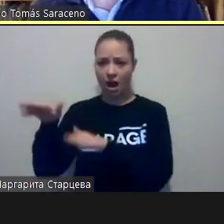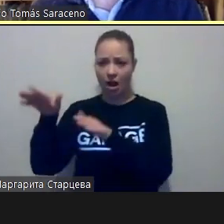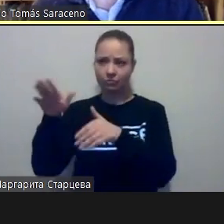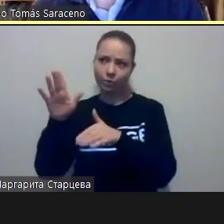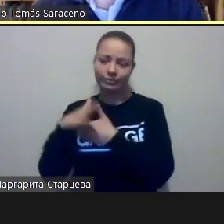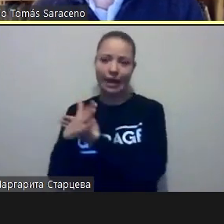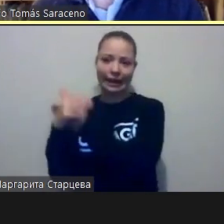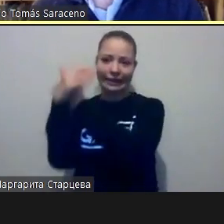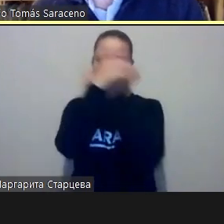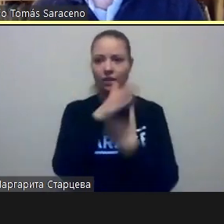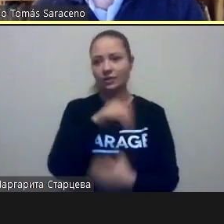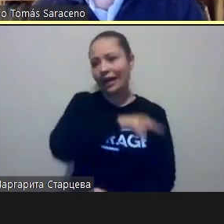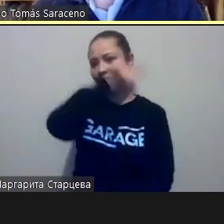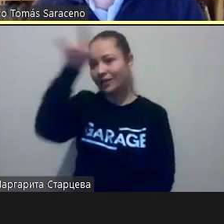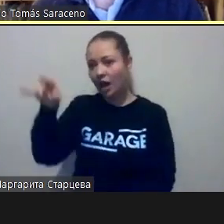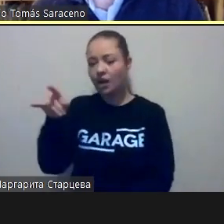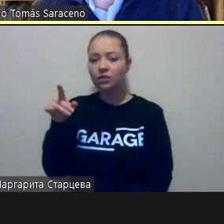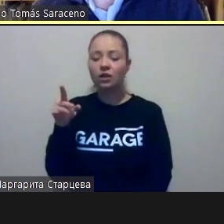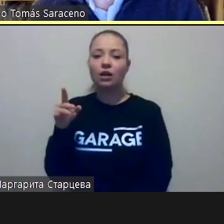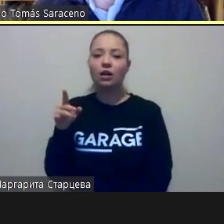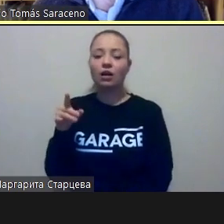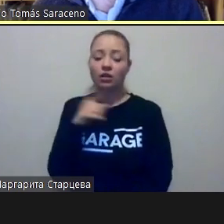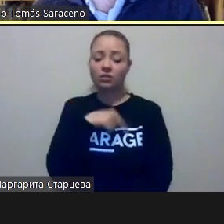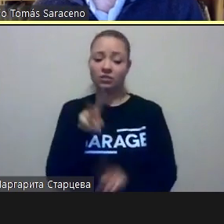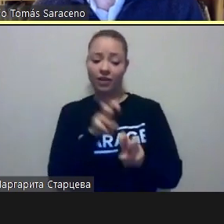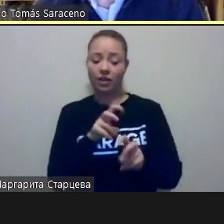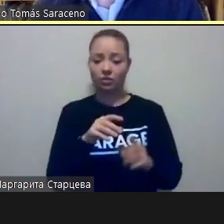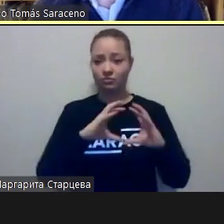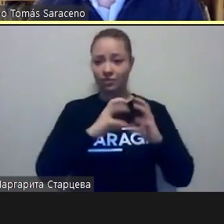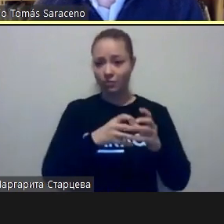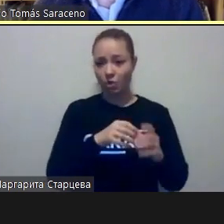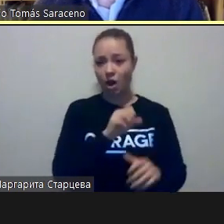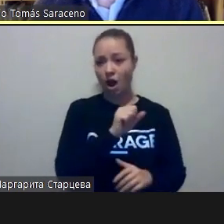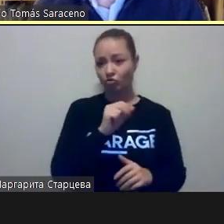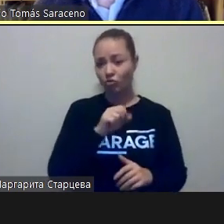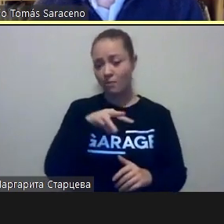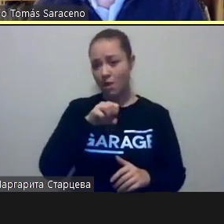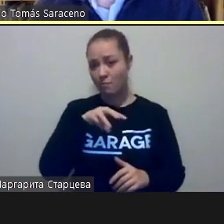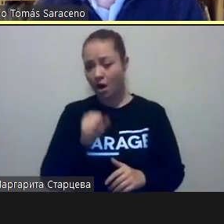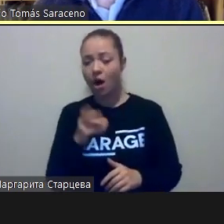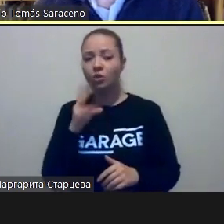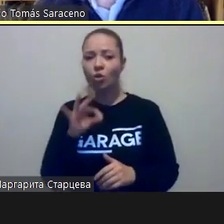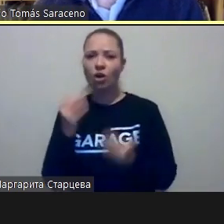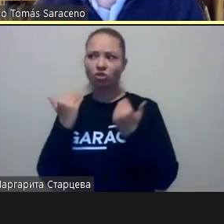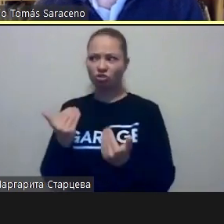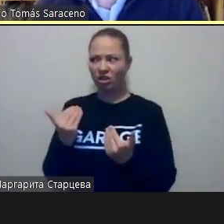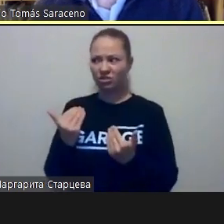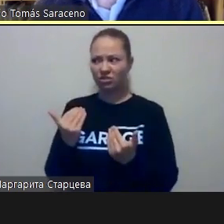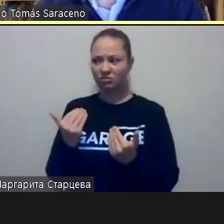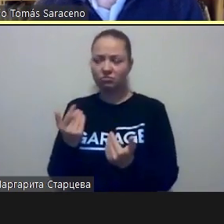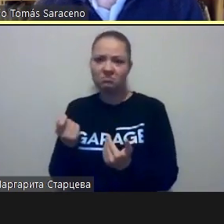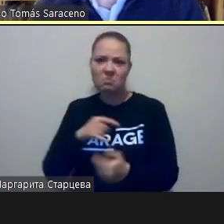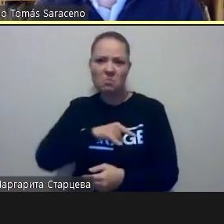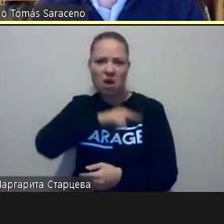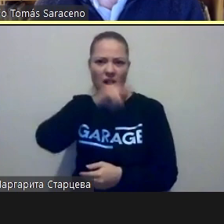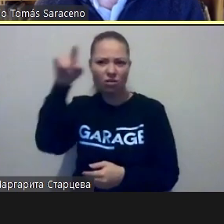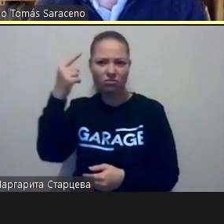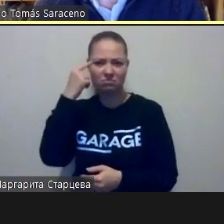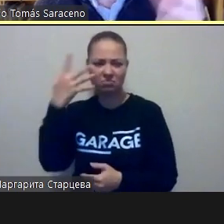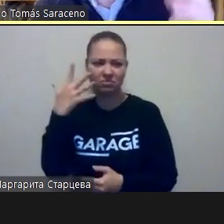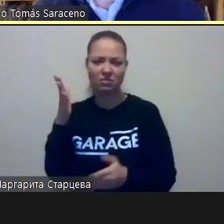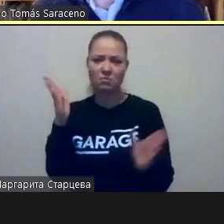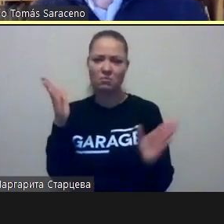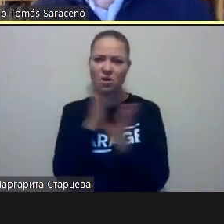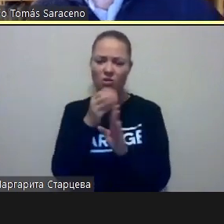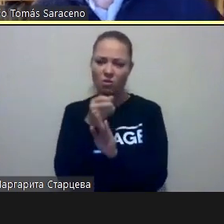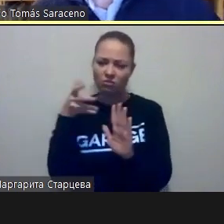the way and the addiction that we have to certain resources. And it seems maybe even the capacity to